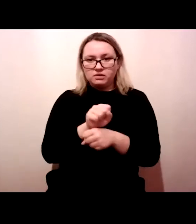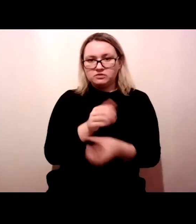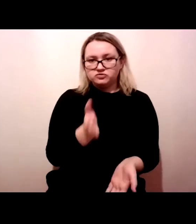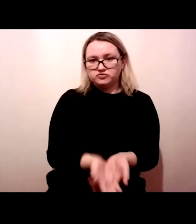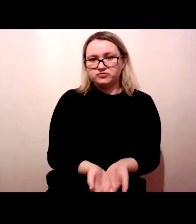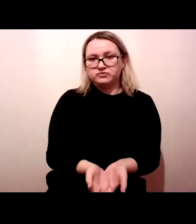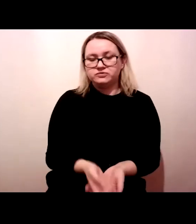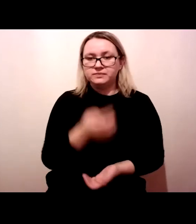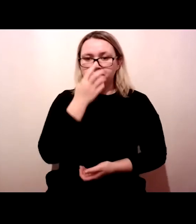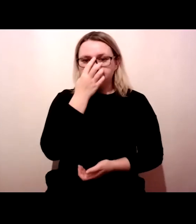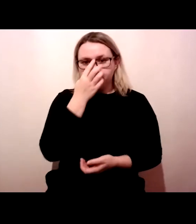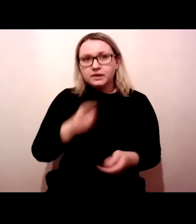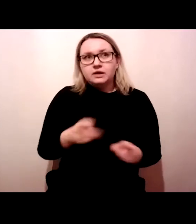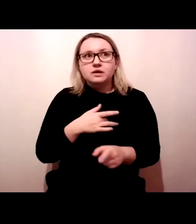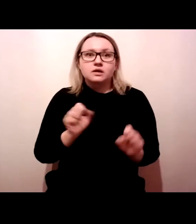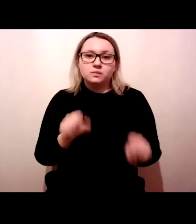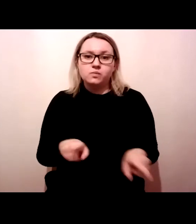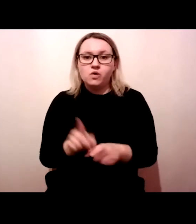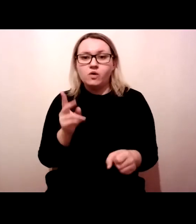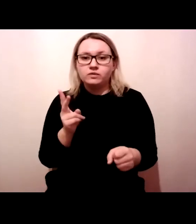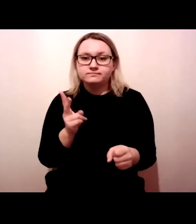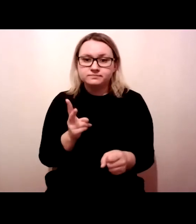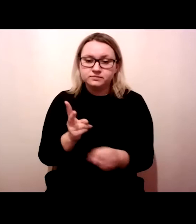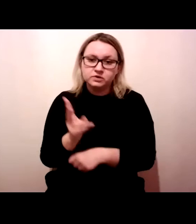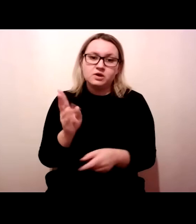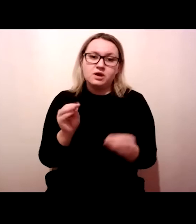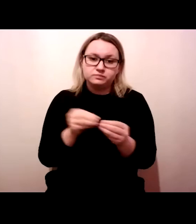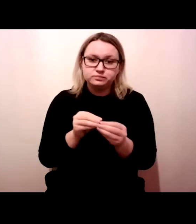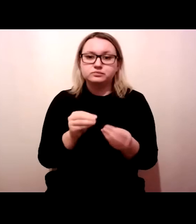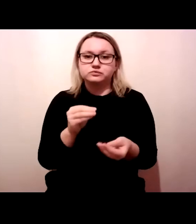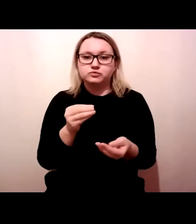effort to investigate the cases of bullying.